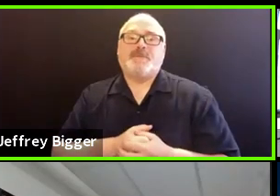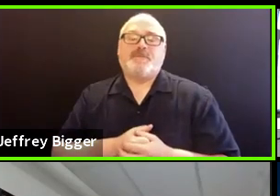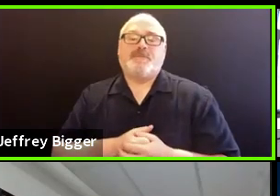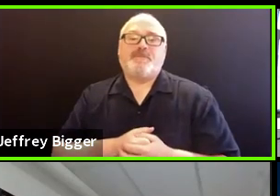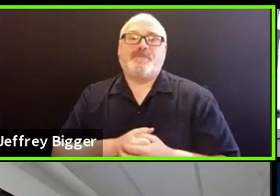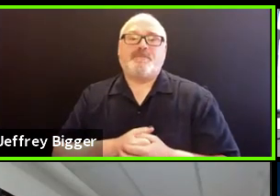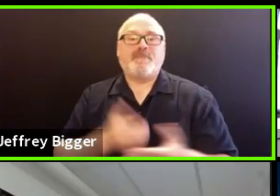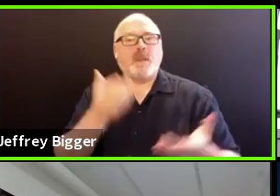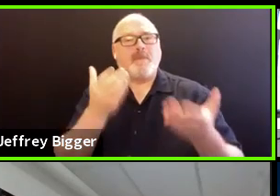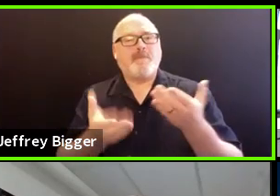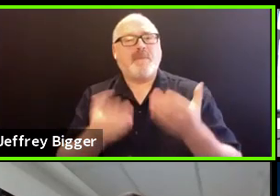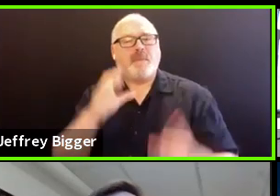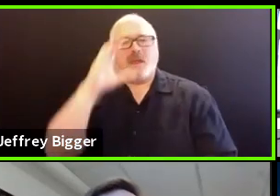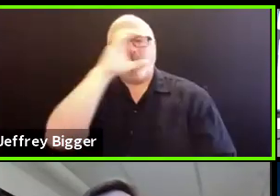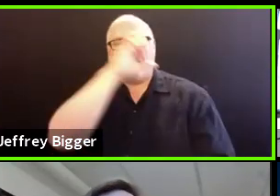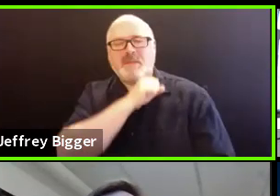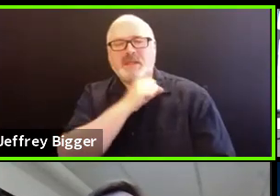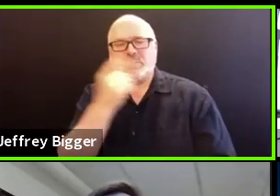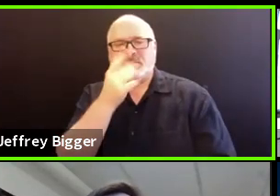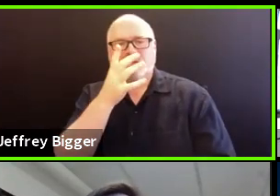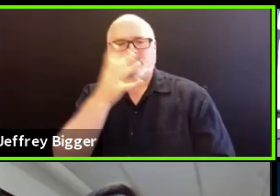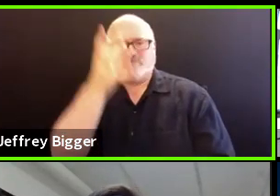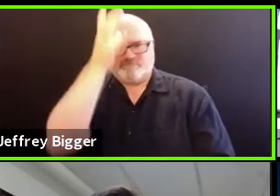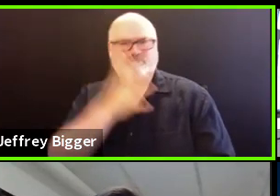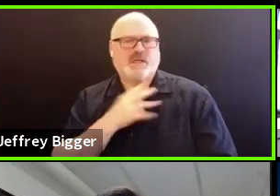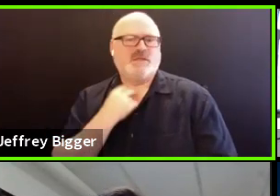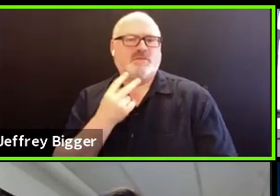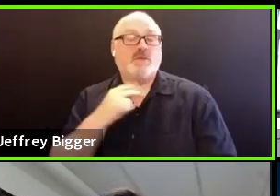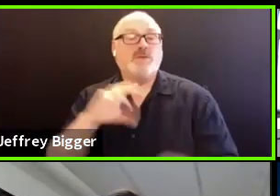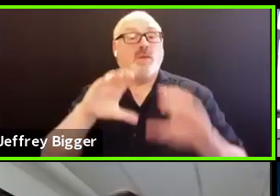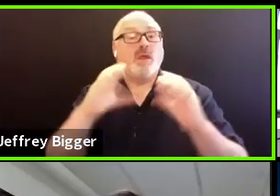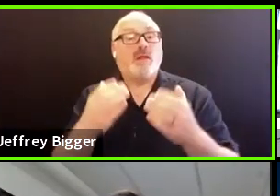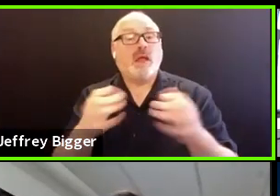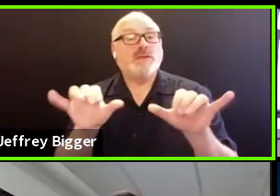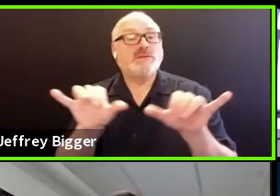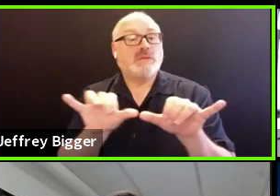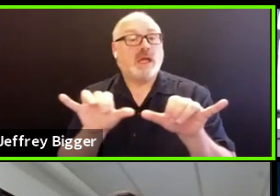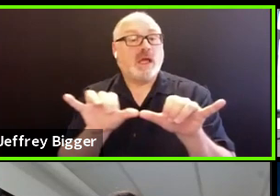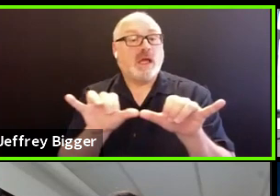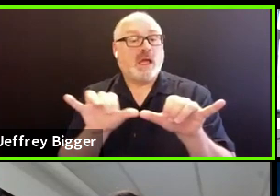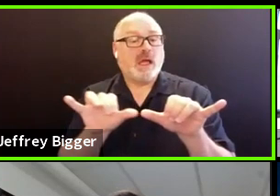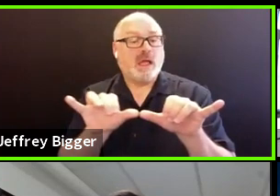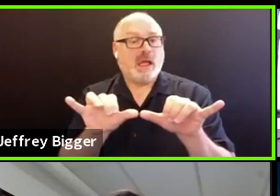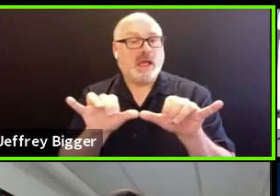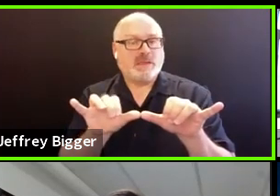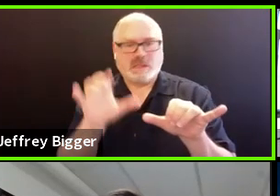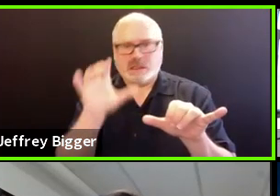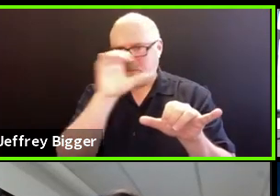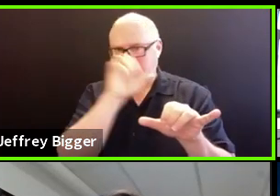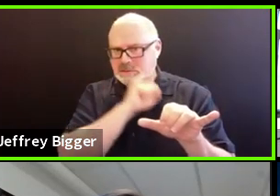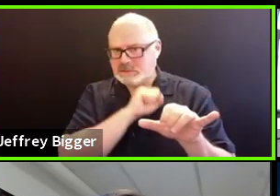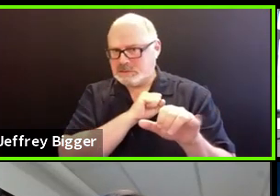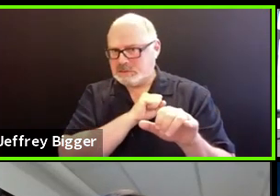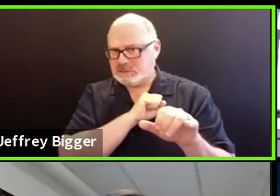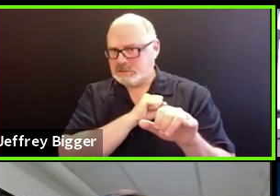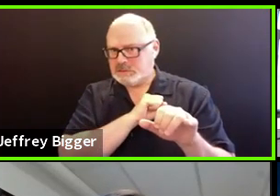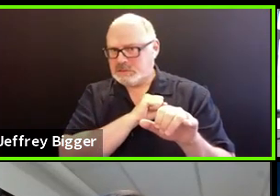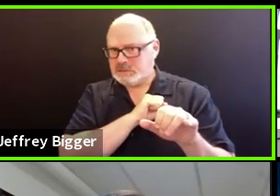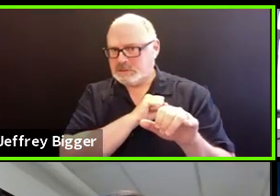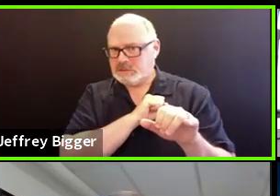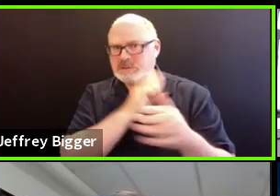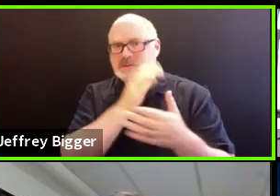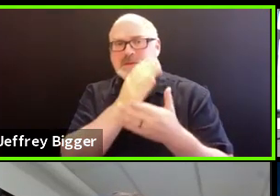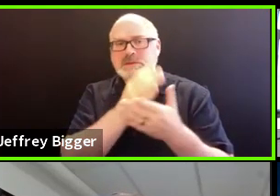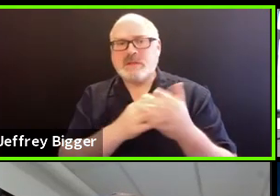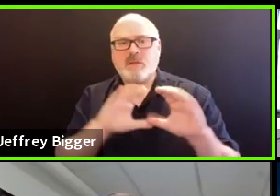Maybe I missed it, but so the class size goes, I'm guessing some of the